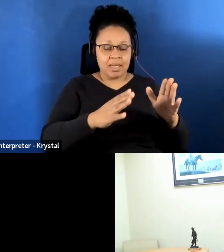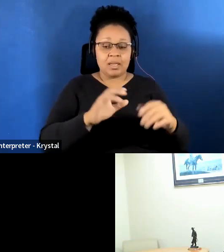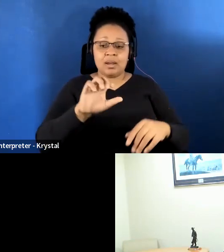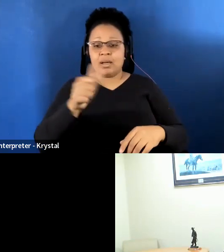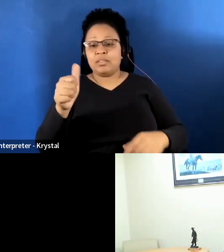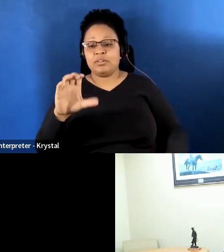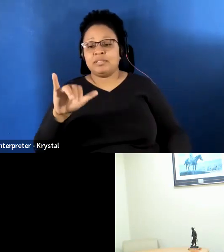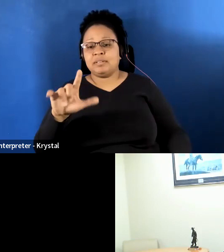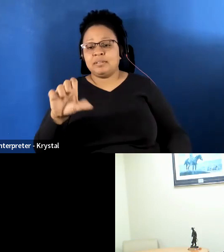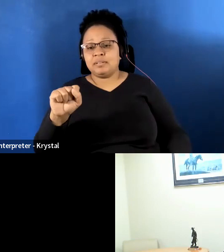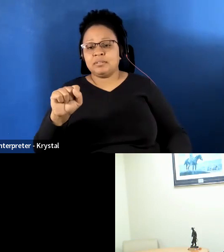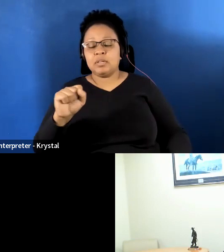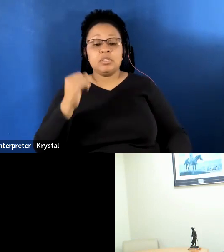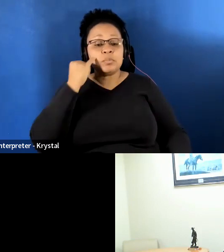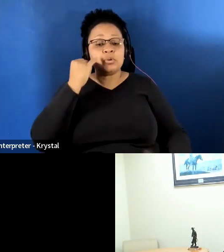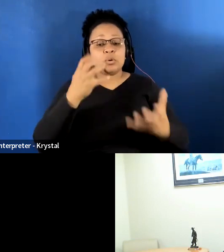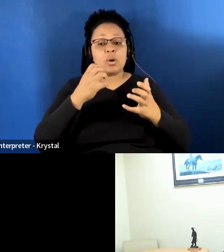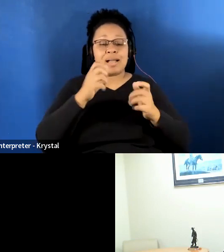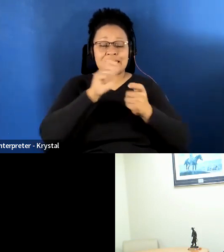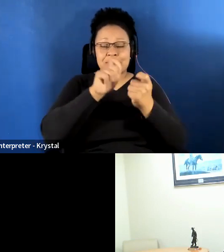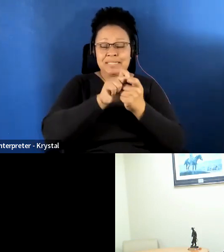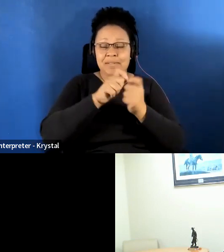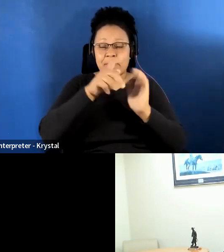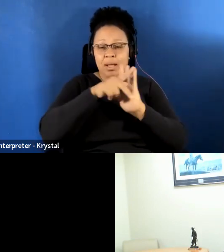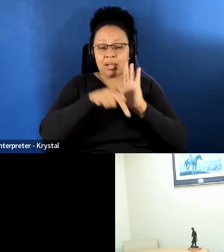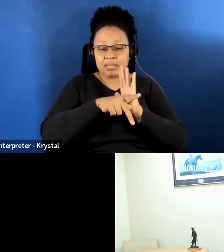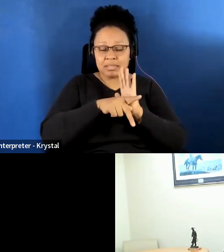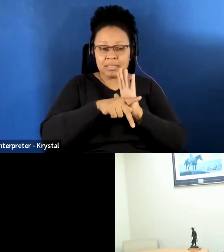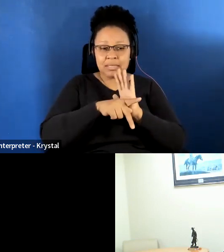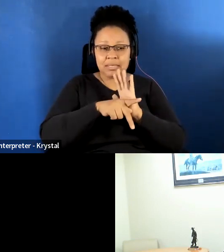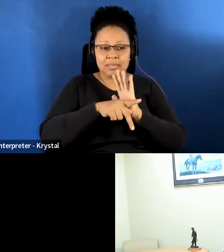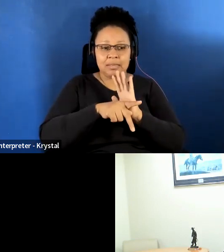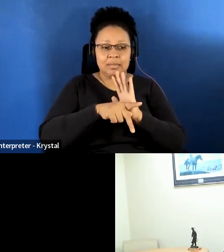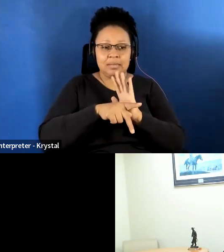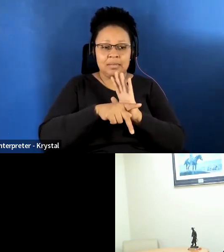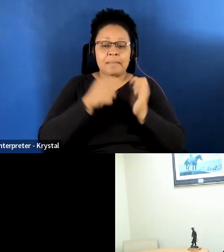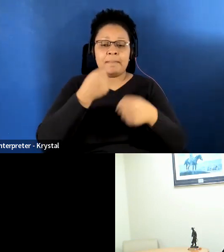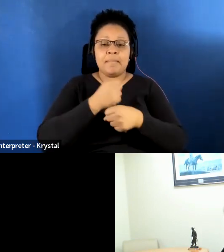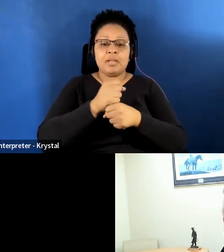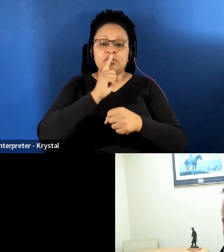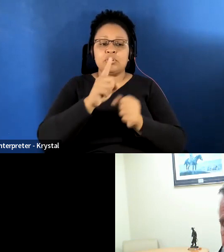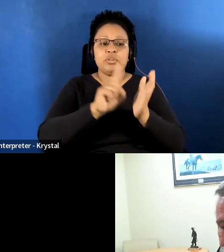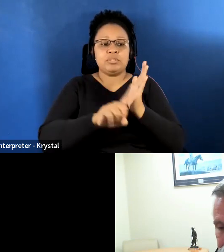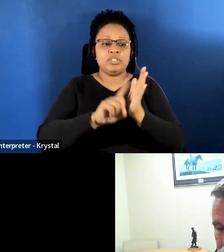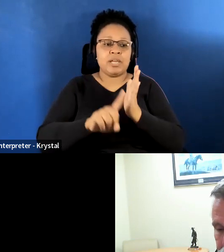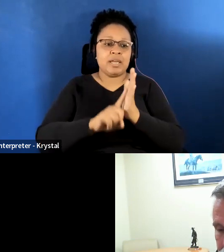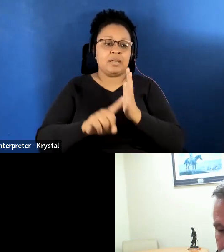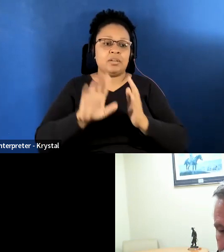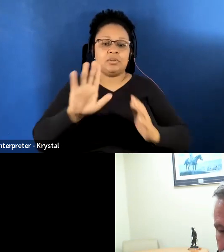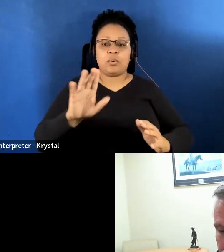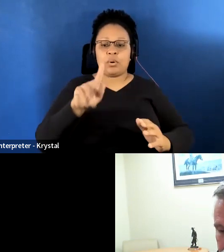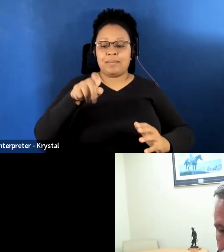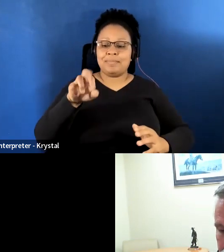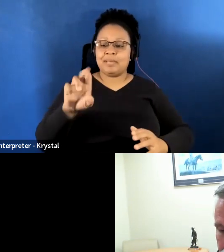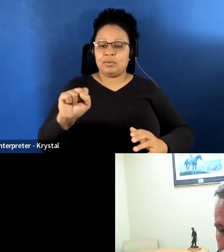So if you're looking for specific policies, yeah, make sure that you're checking with your